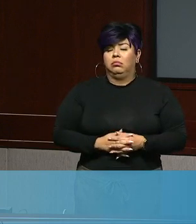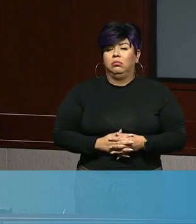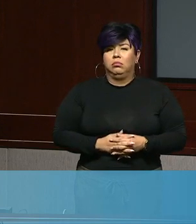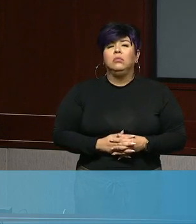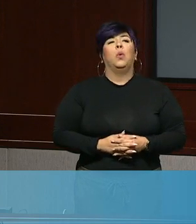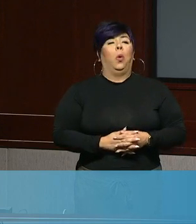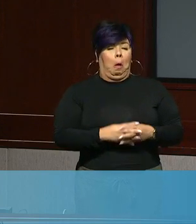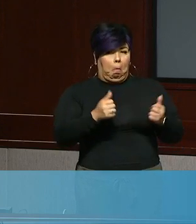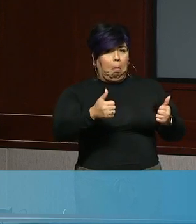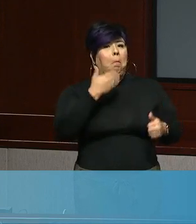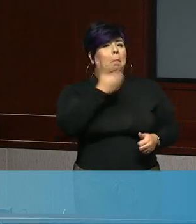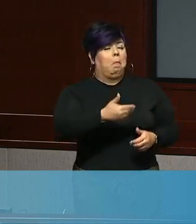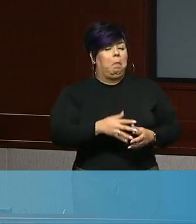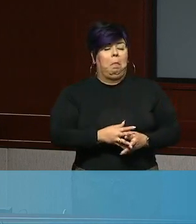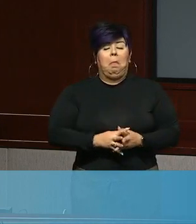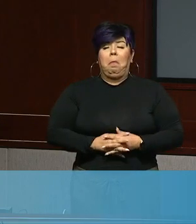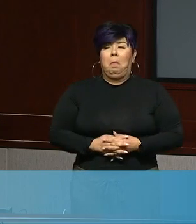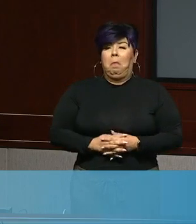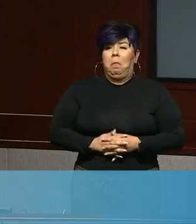Okay, got it. Thank you.